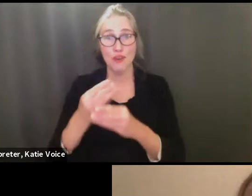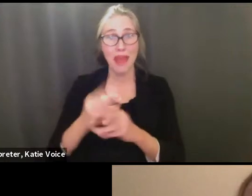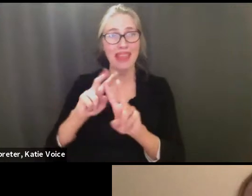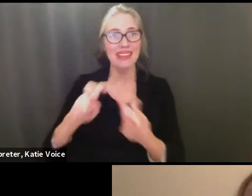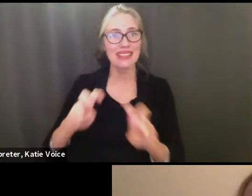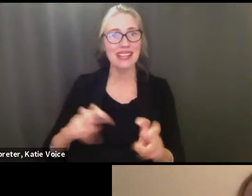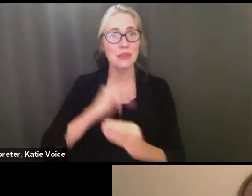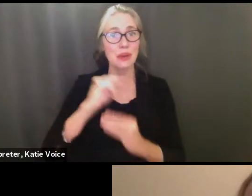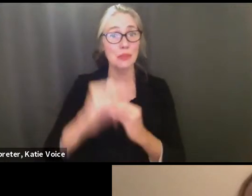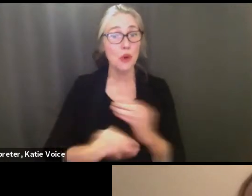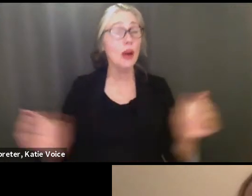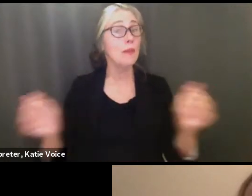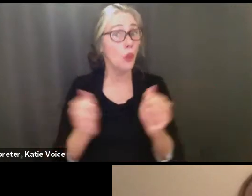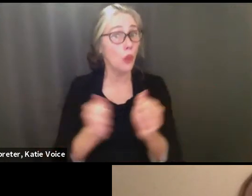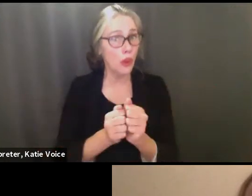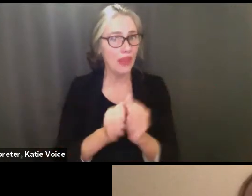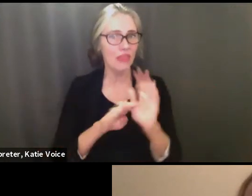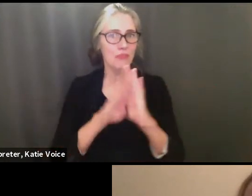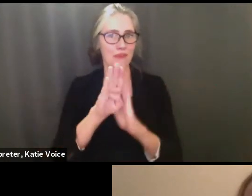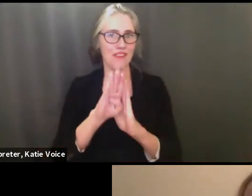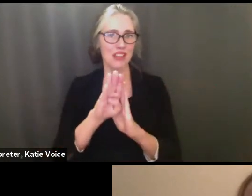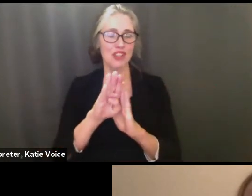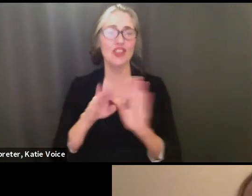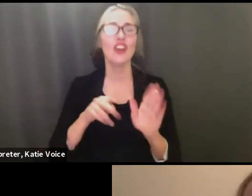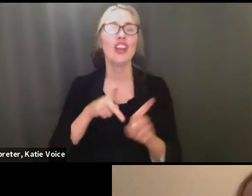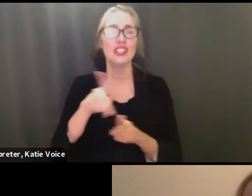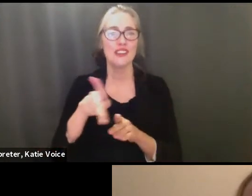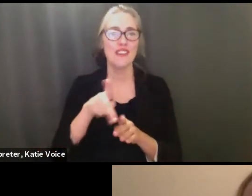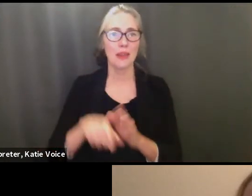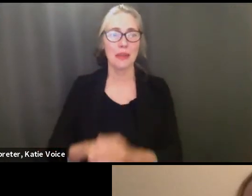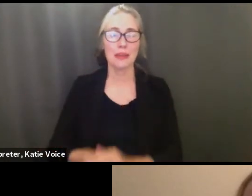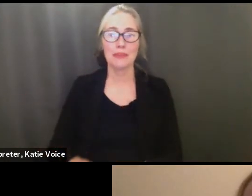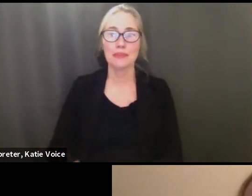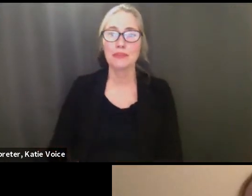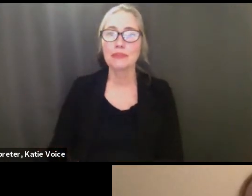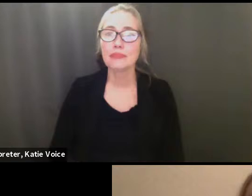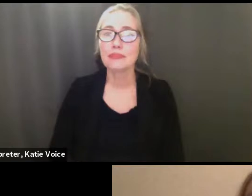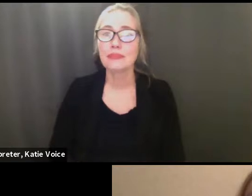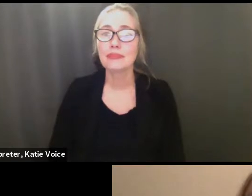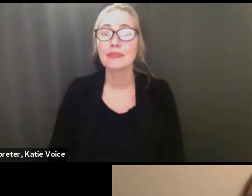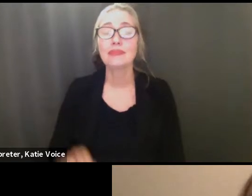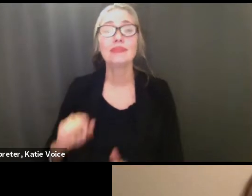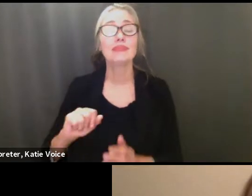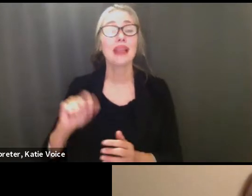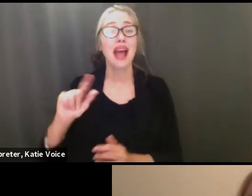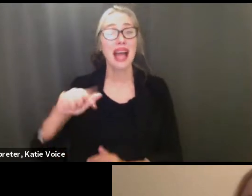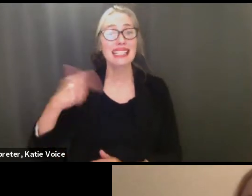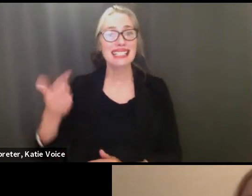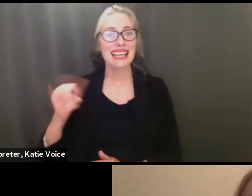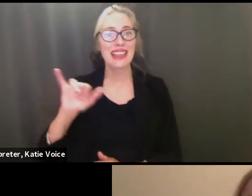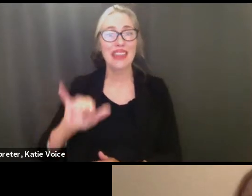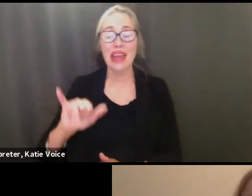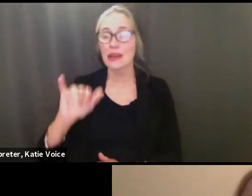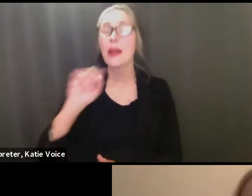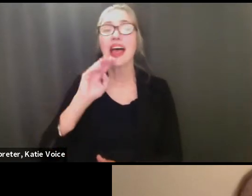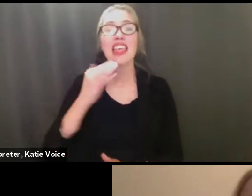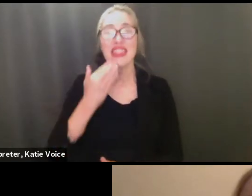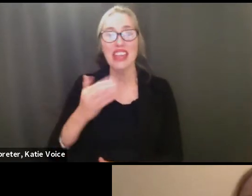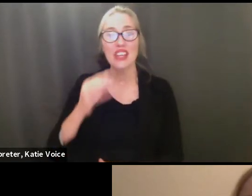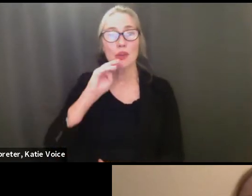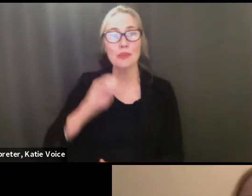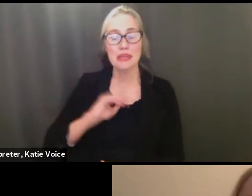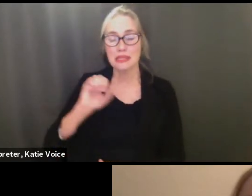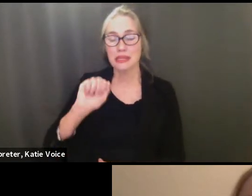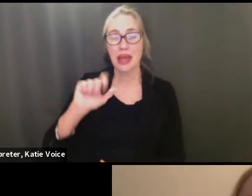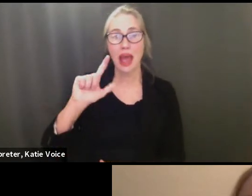development. I move that we approve this item. Thank you, Ms. Alvarez, and a second by Ms.